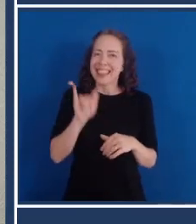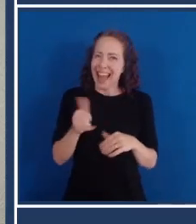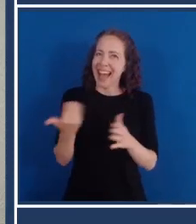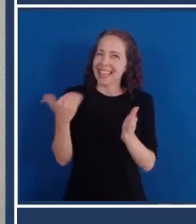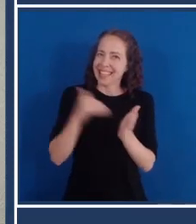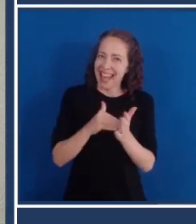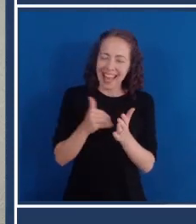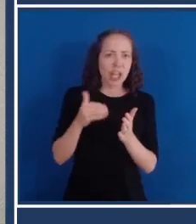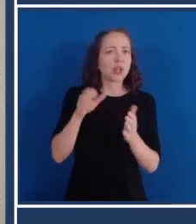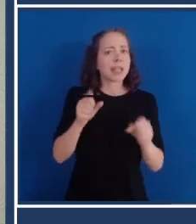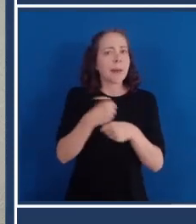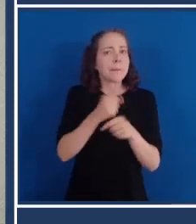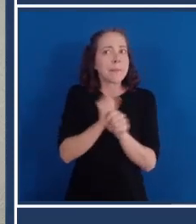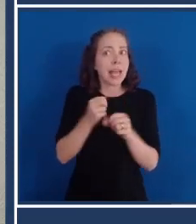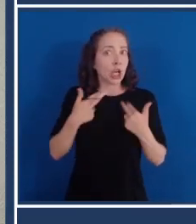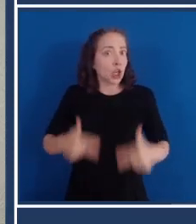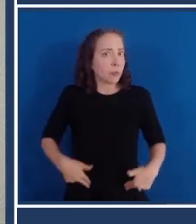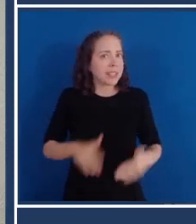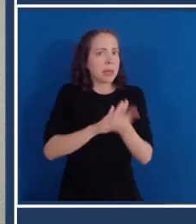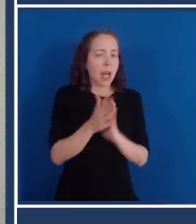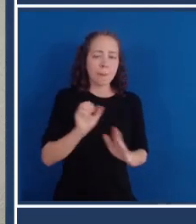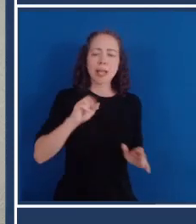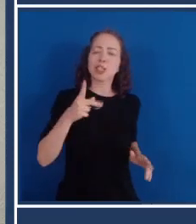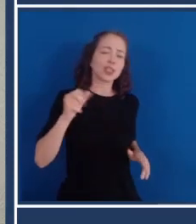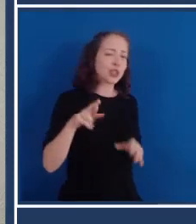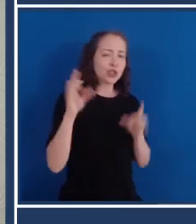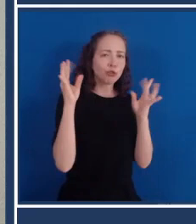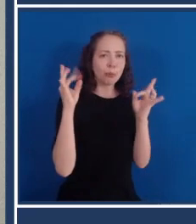to the existing capabilities that they have.